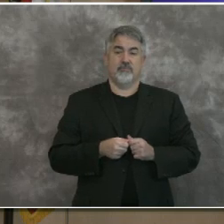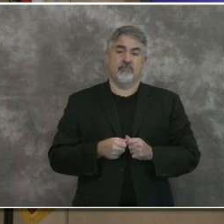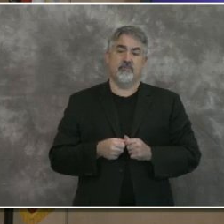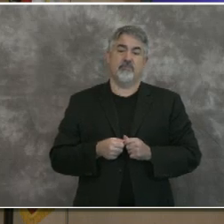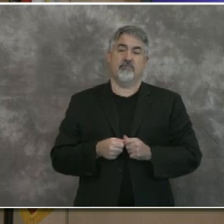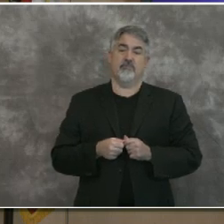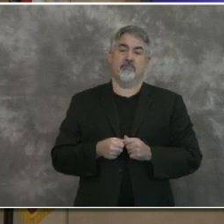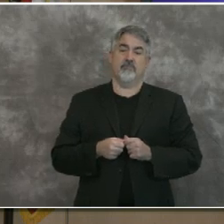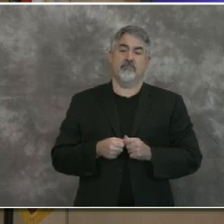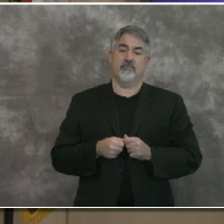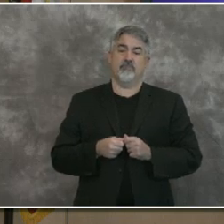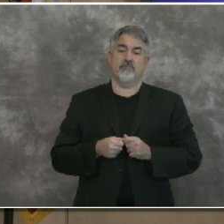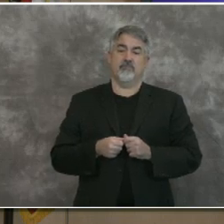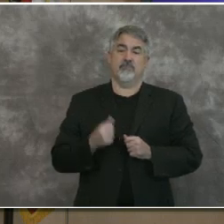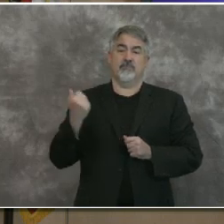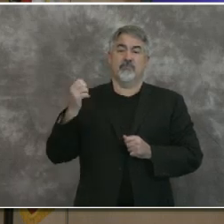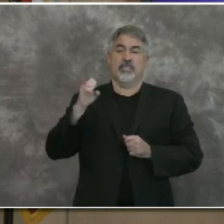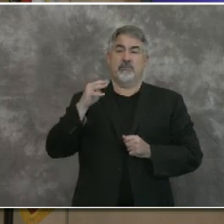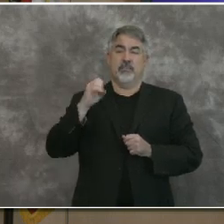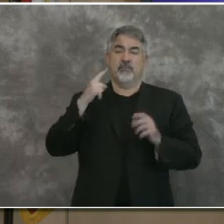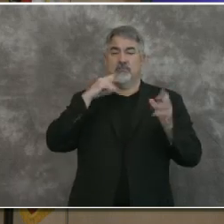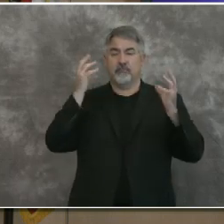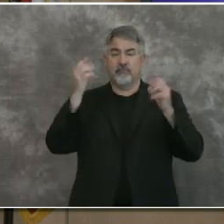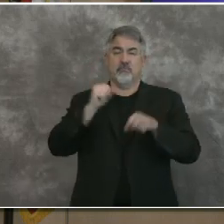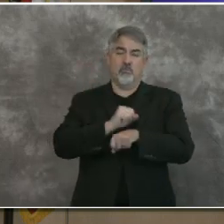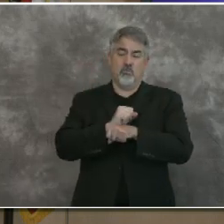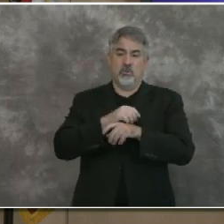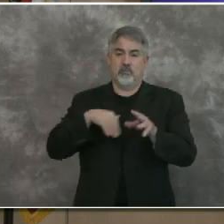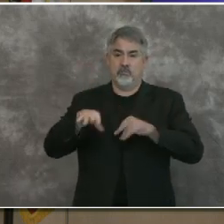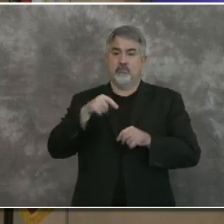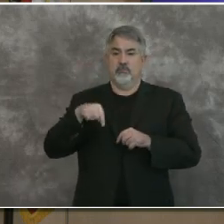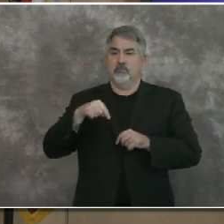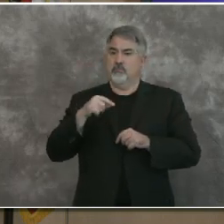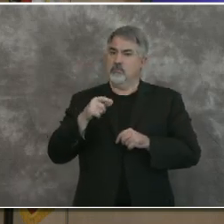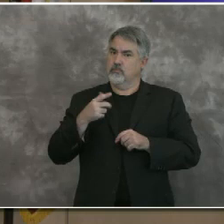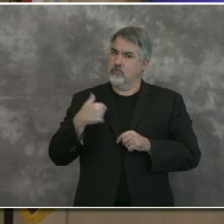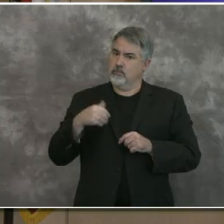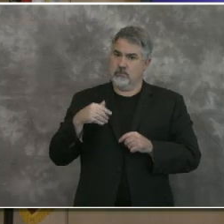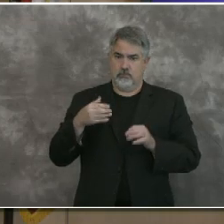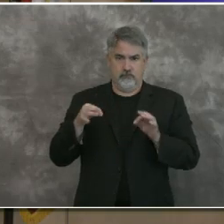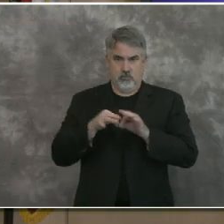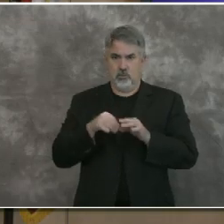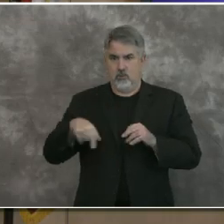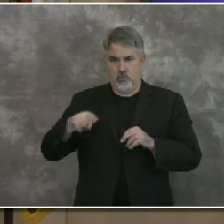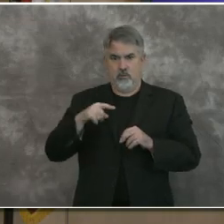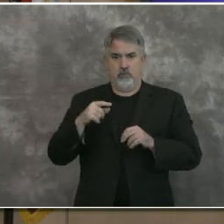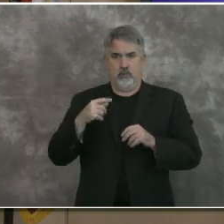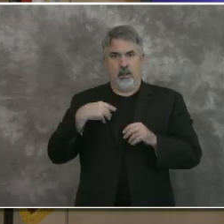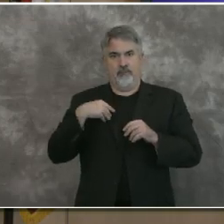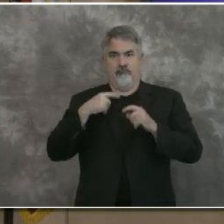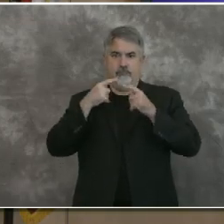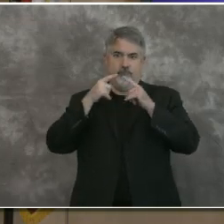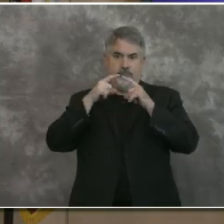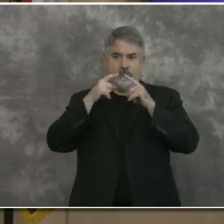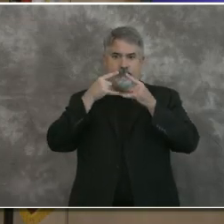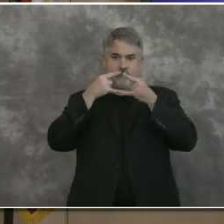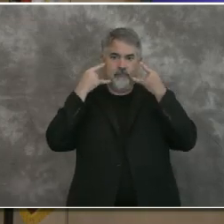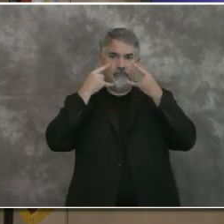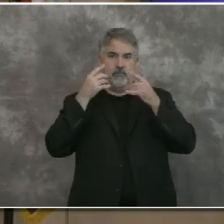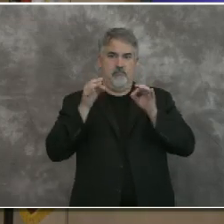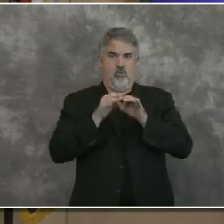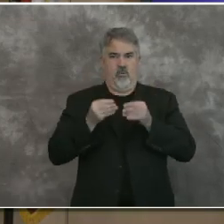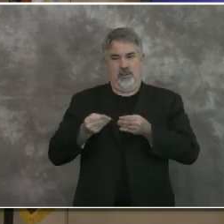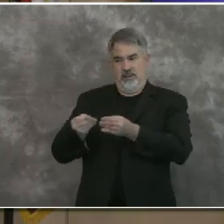keep looking for creative ways to make it easier for individuals to obtain a face covering and provide, again, a soft form